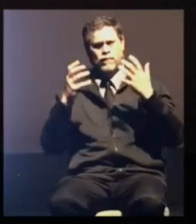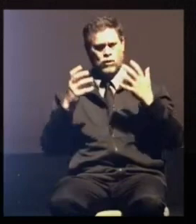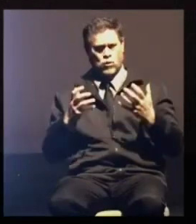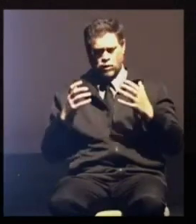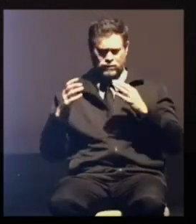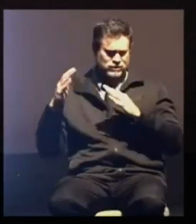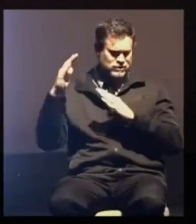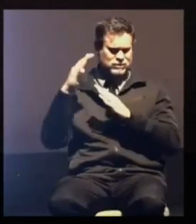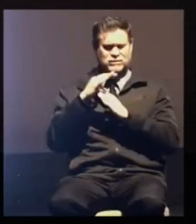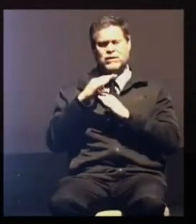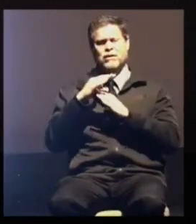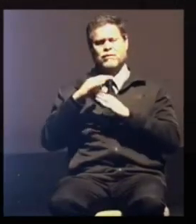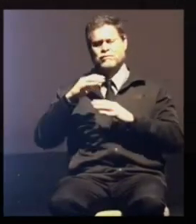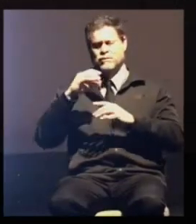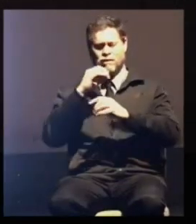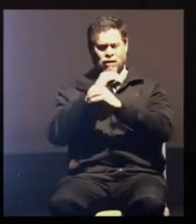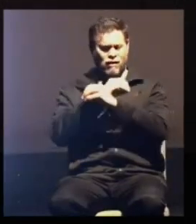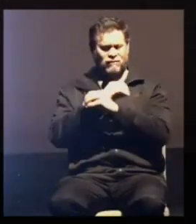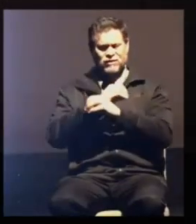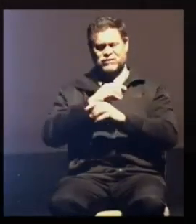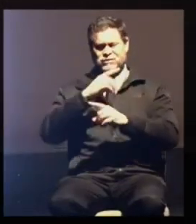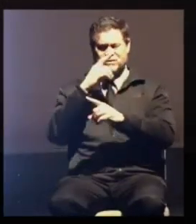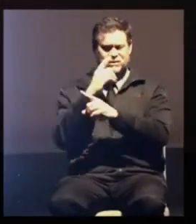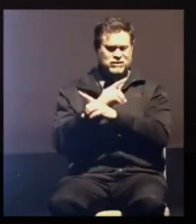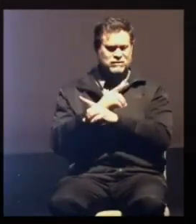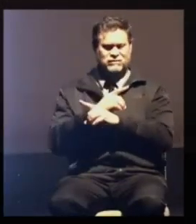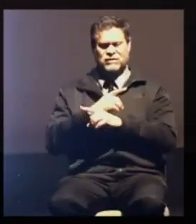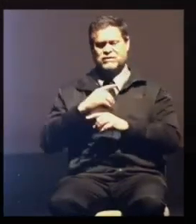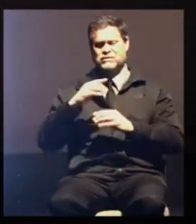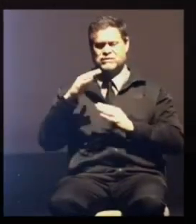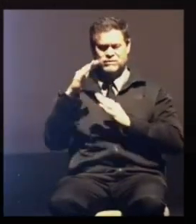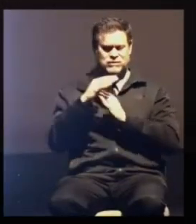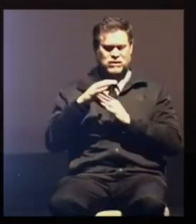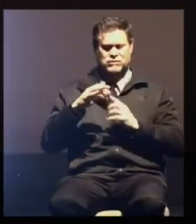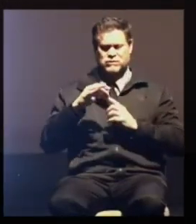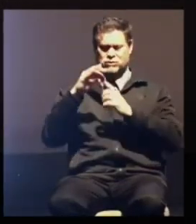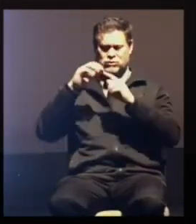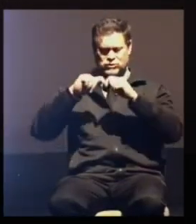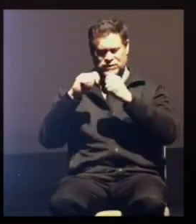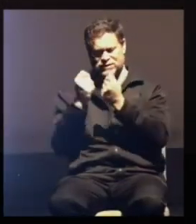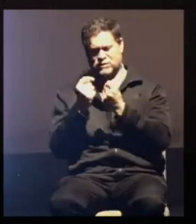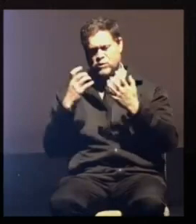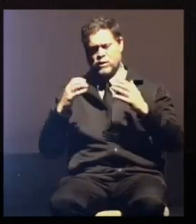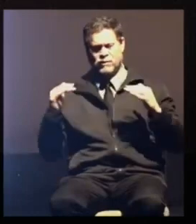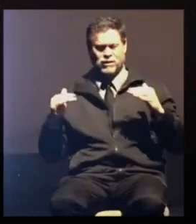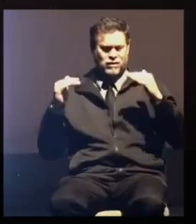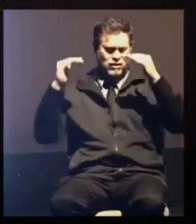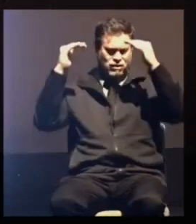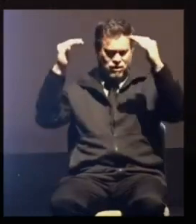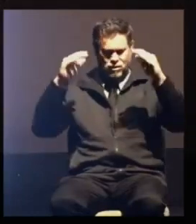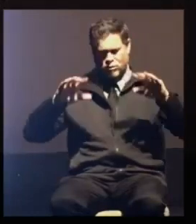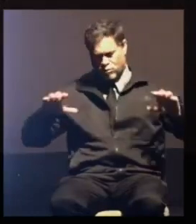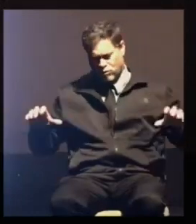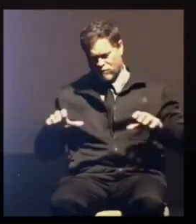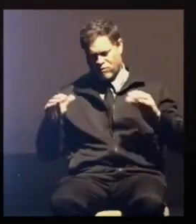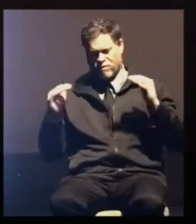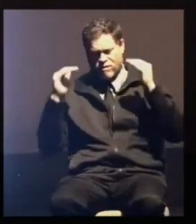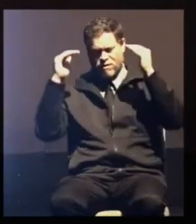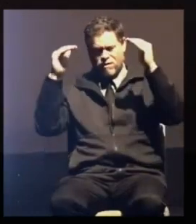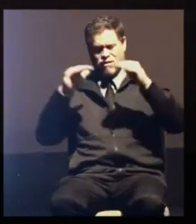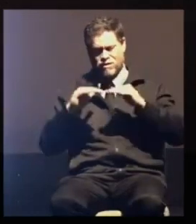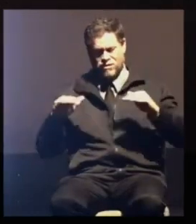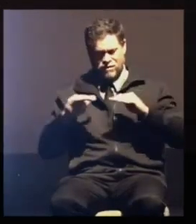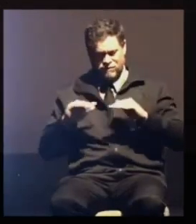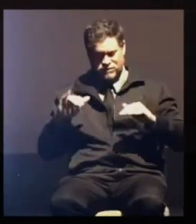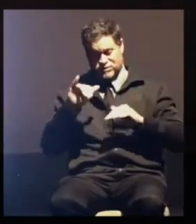be the top offense, top defense, one of the top special teams. We want to be high, and we want to perform at a high level in those